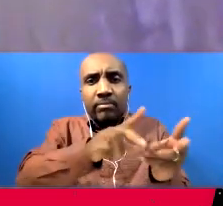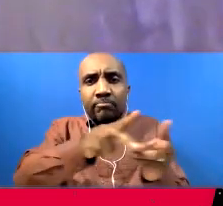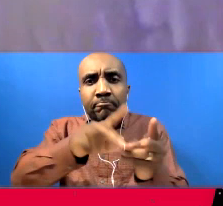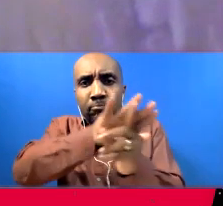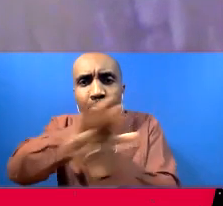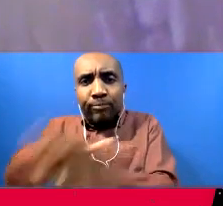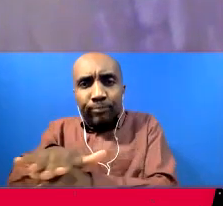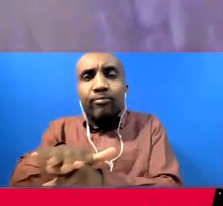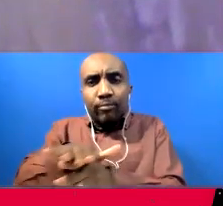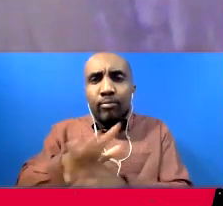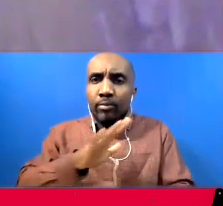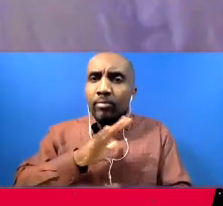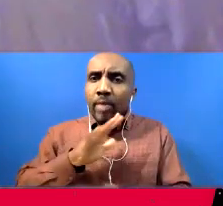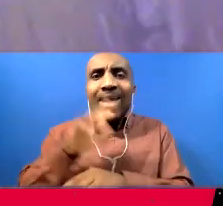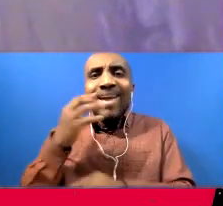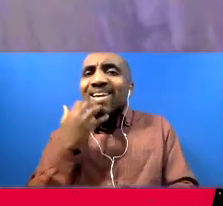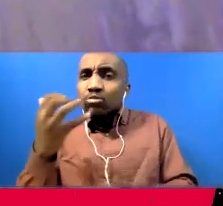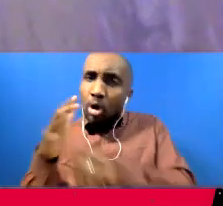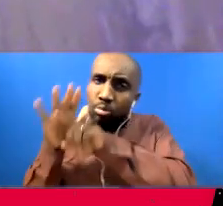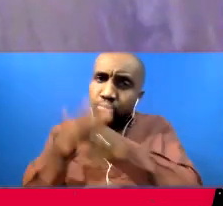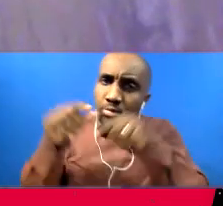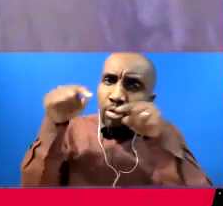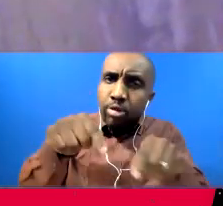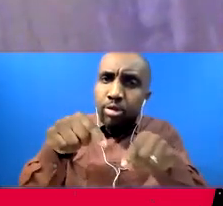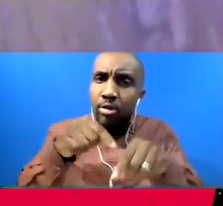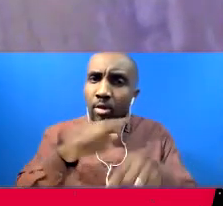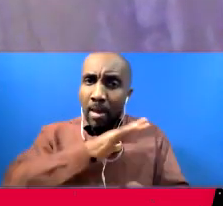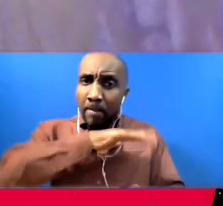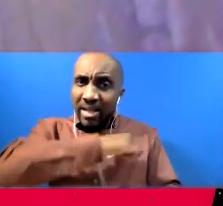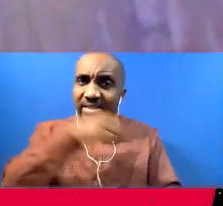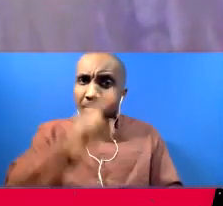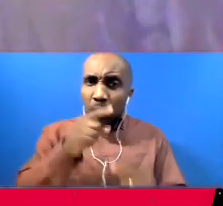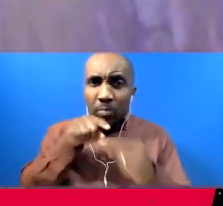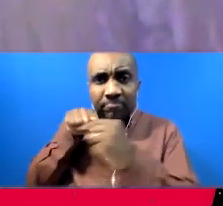Israel, Palestinian people have been challenging this